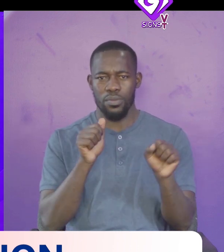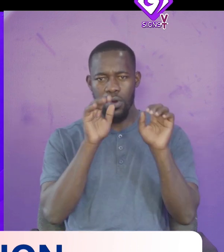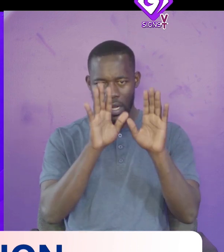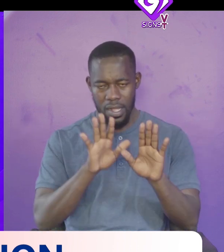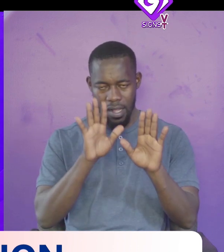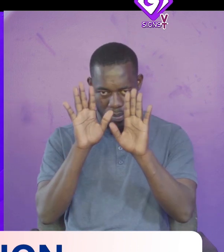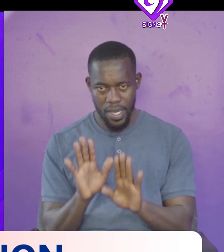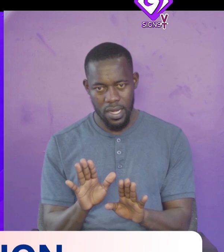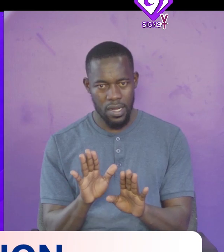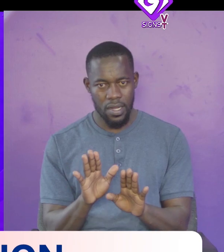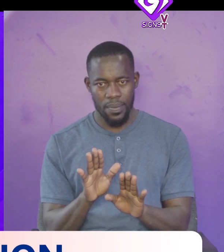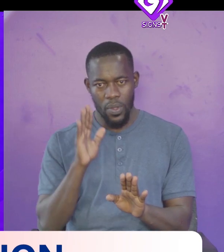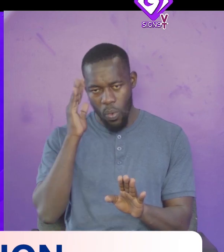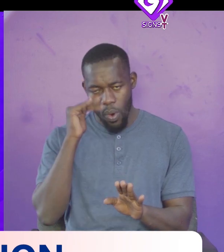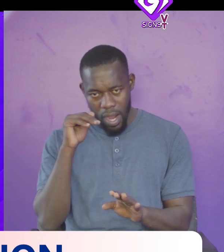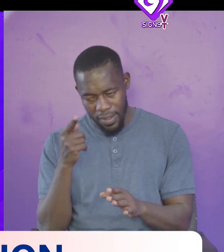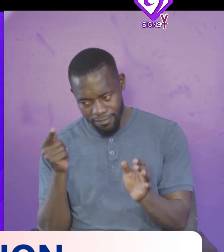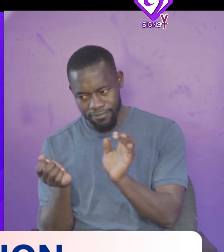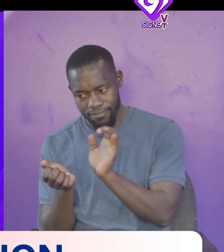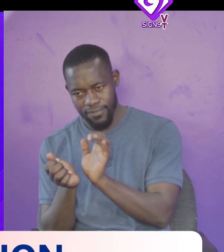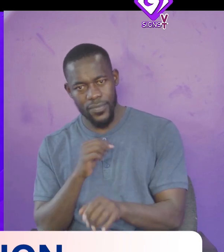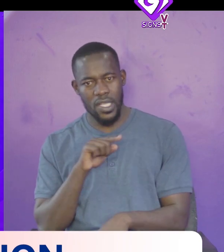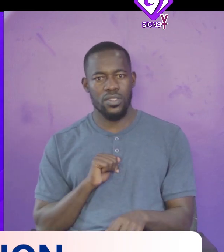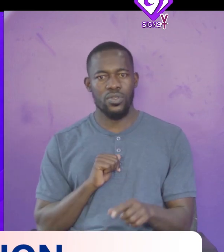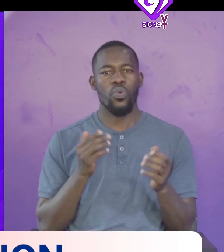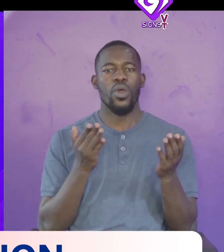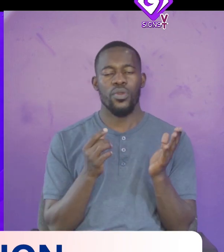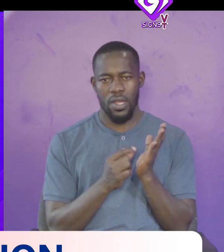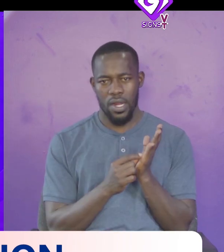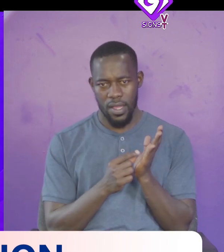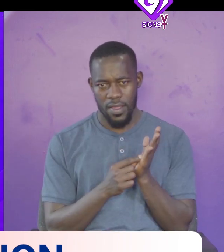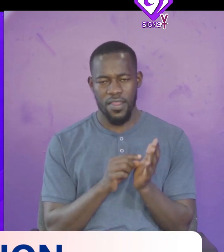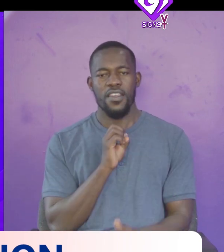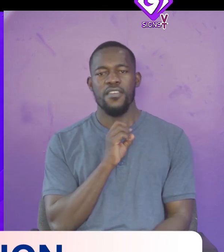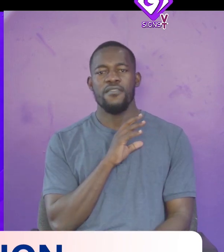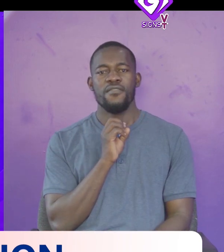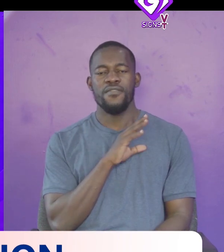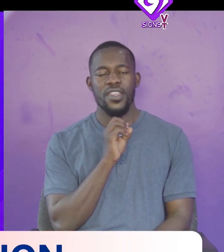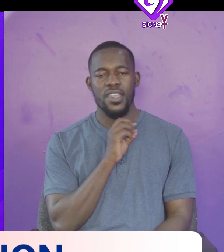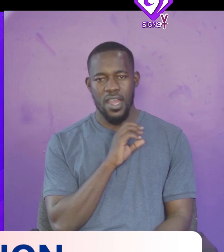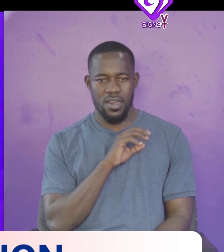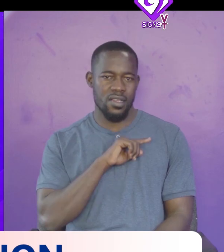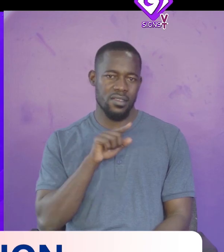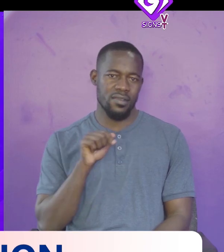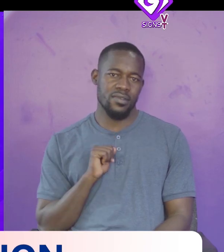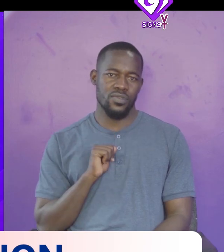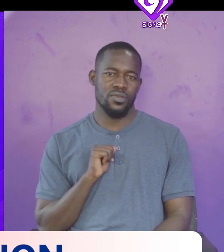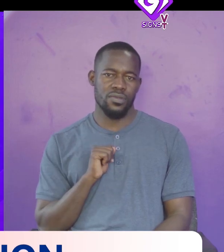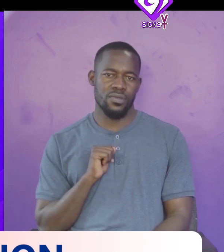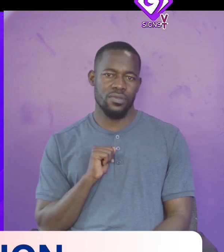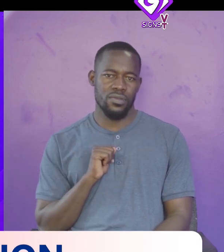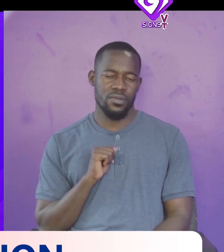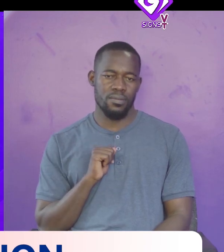us and blocked us in Uganda was because they did not want us to use these by-elections to explain these issues I'm explaining now,